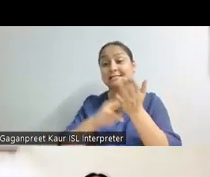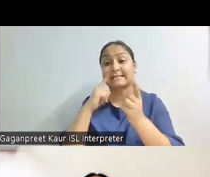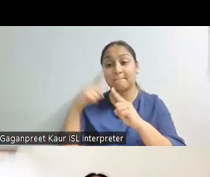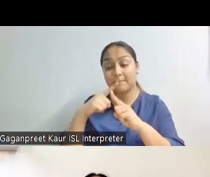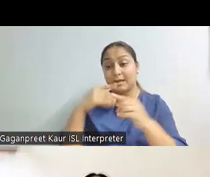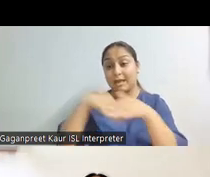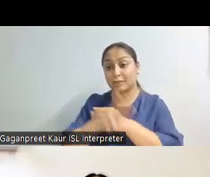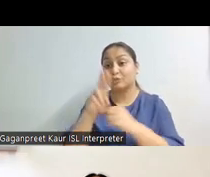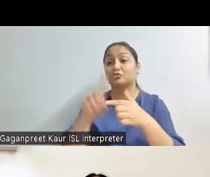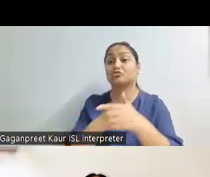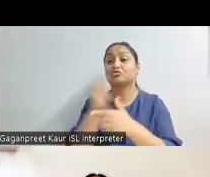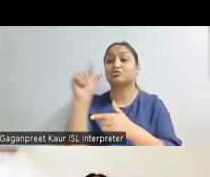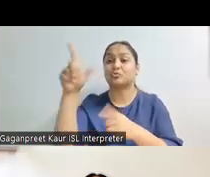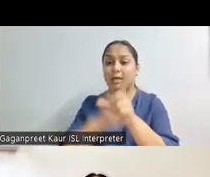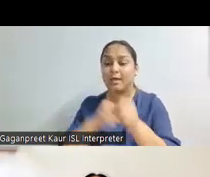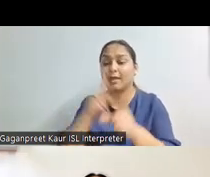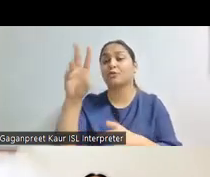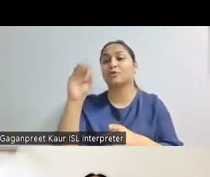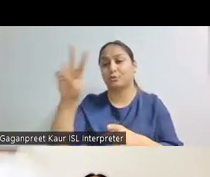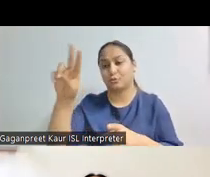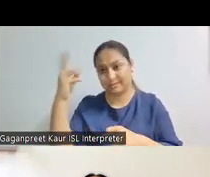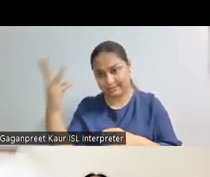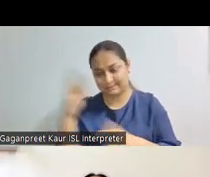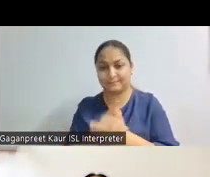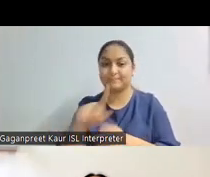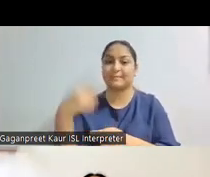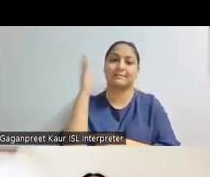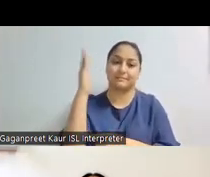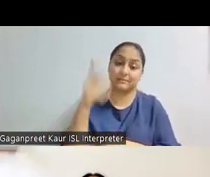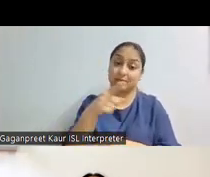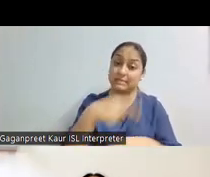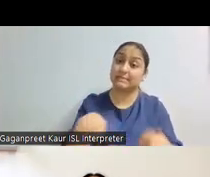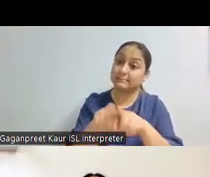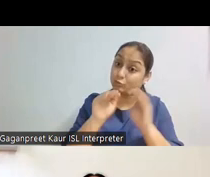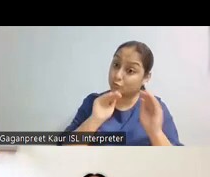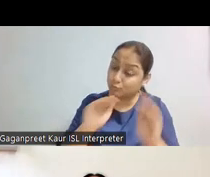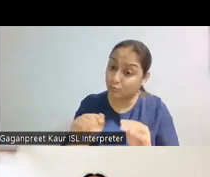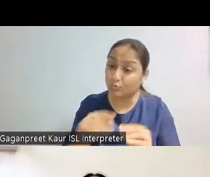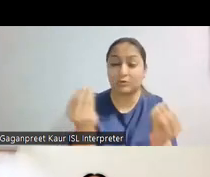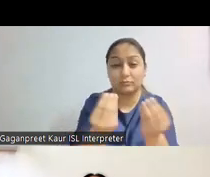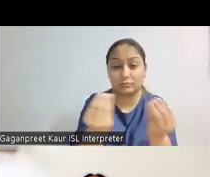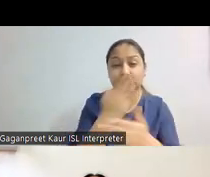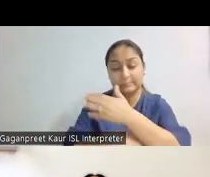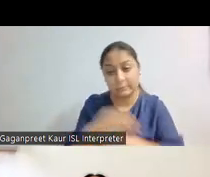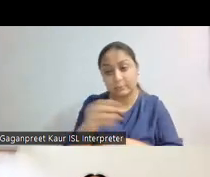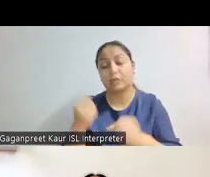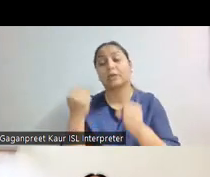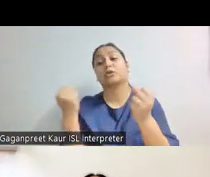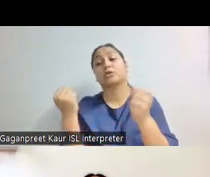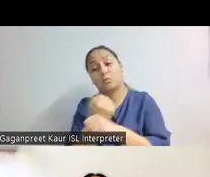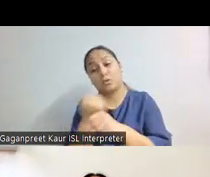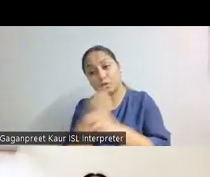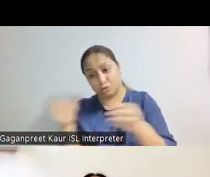2023. Next slide, please. The proposed sub-themes within the Gender Equality and Disability Working Group, based on